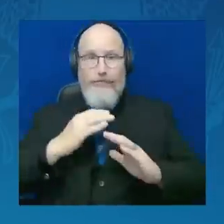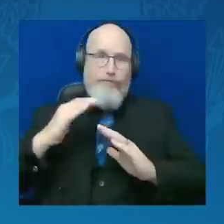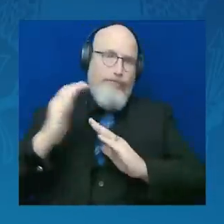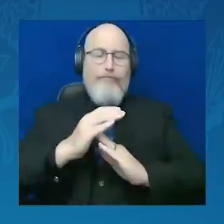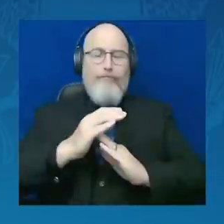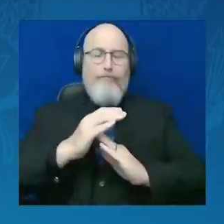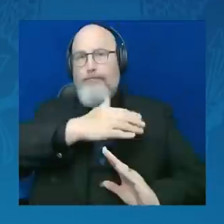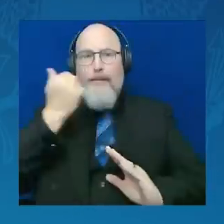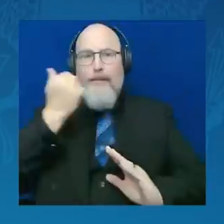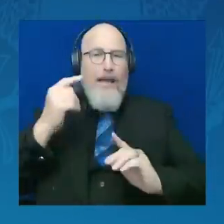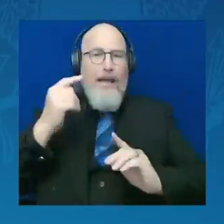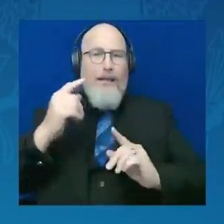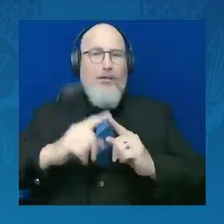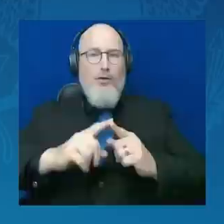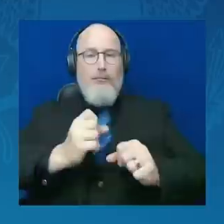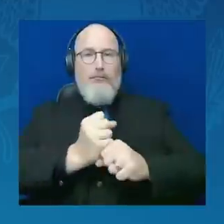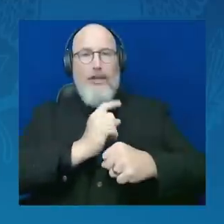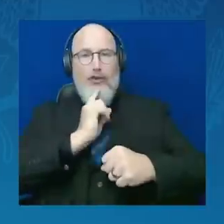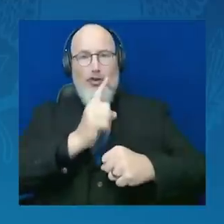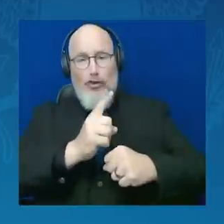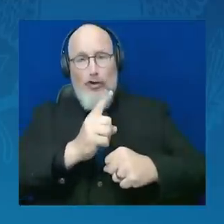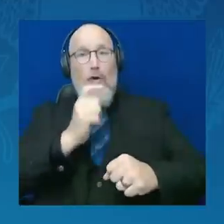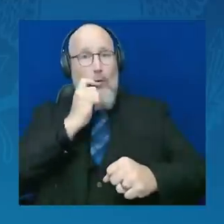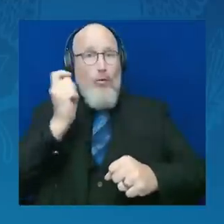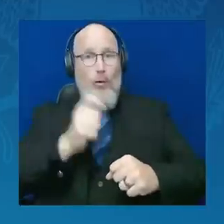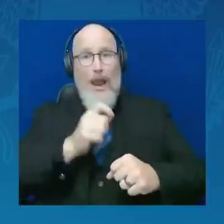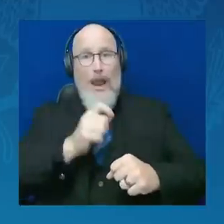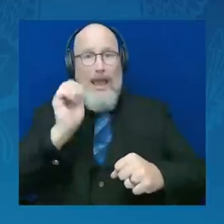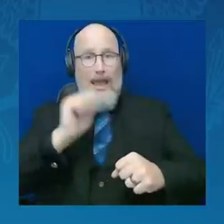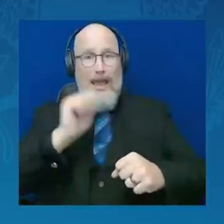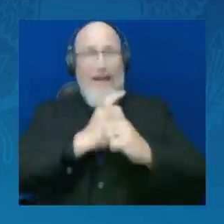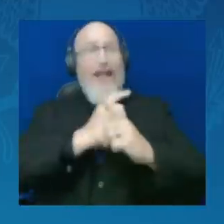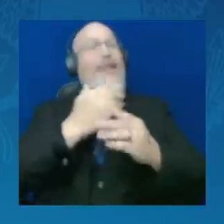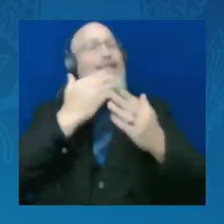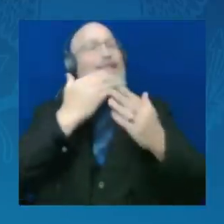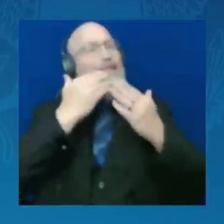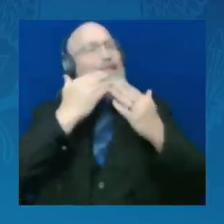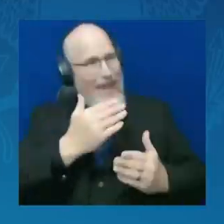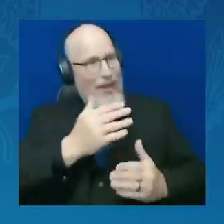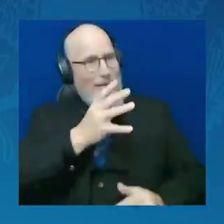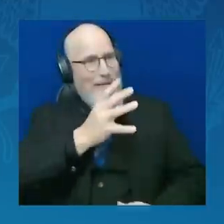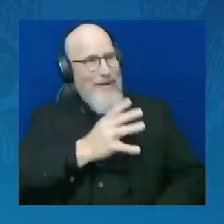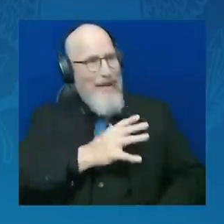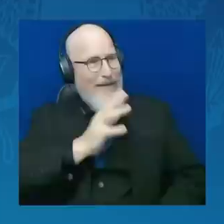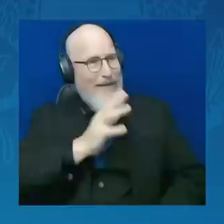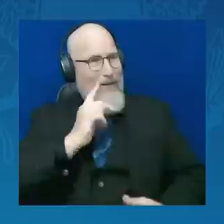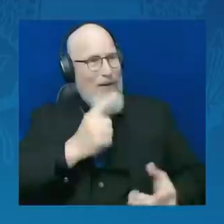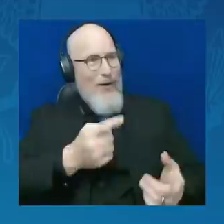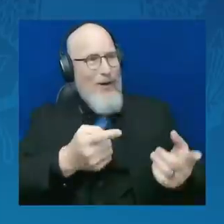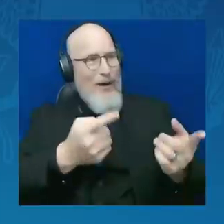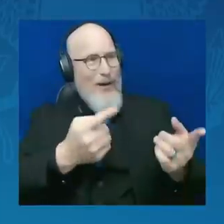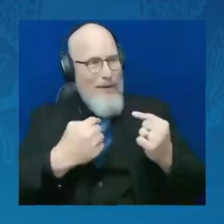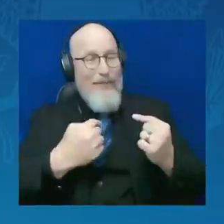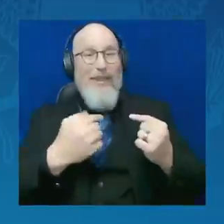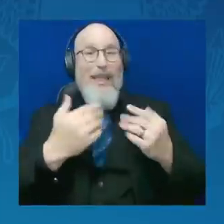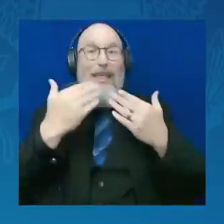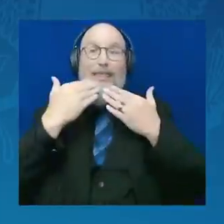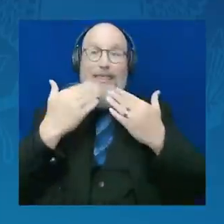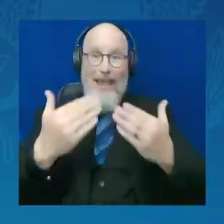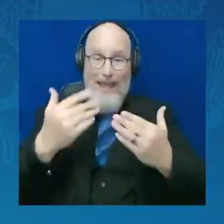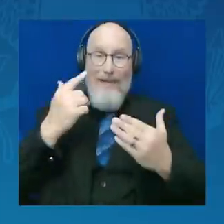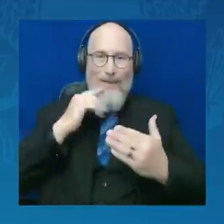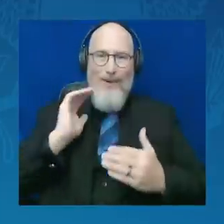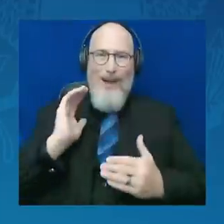be defended. Thank you very much, Madam Vice President, for coming. Thank you for our meetings today, for